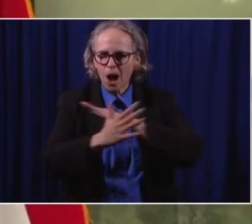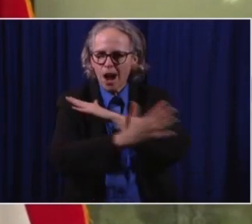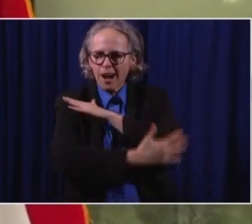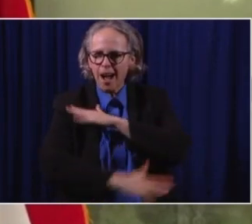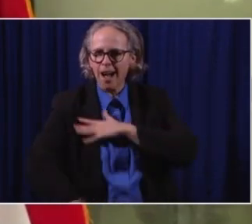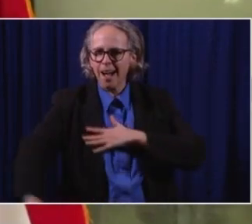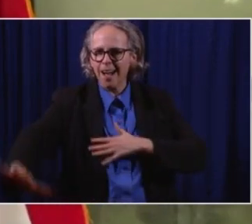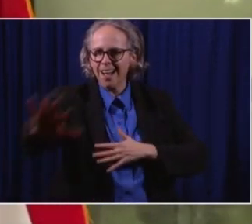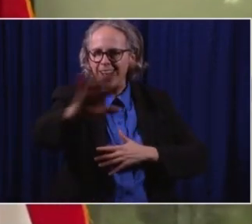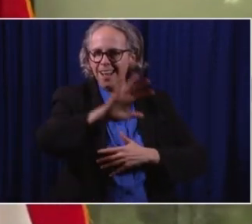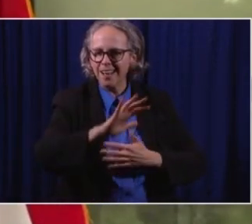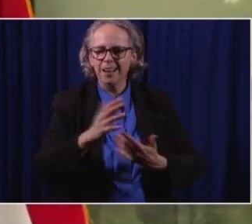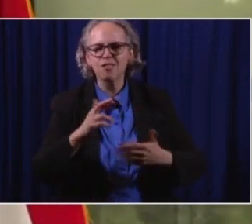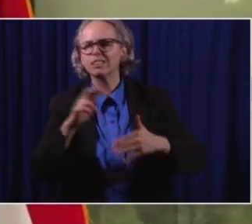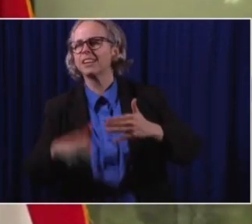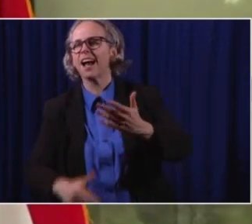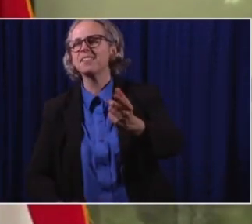can pull those maps up.